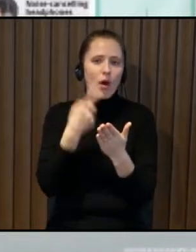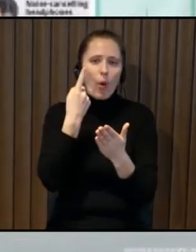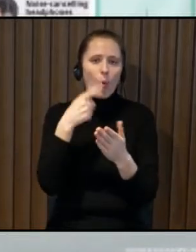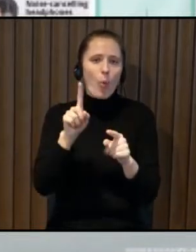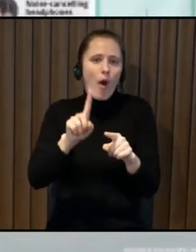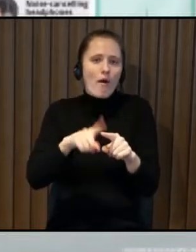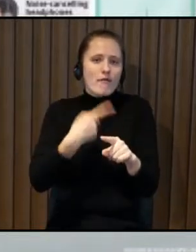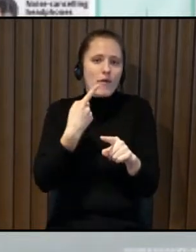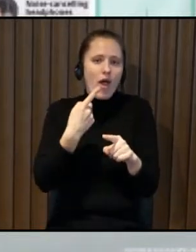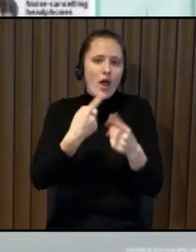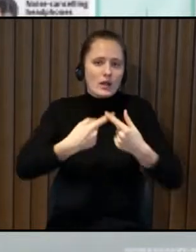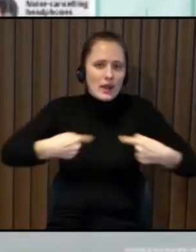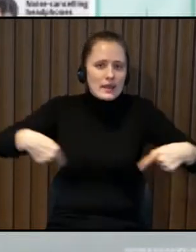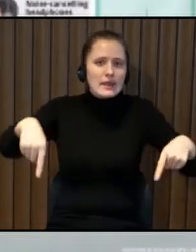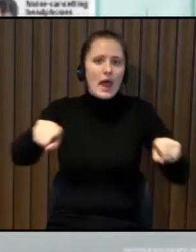issues, next